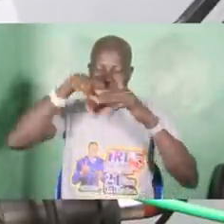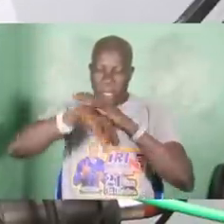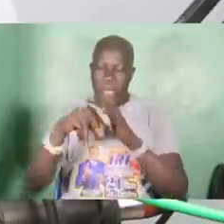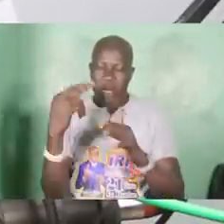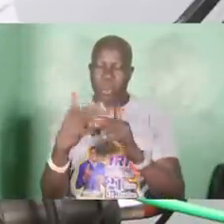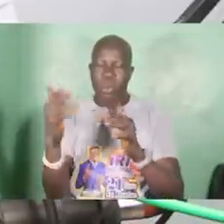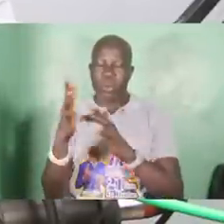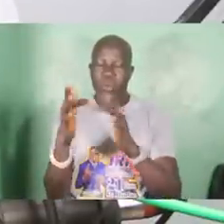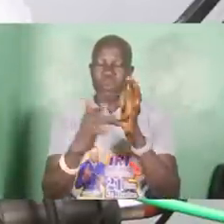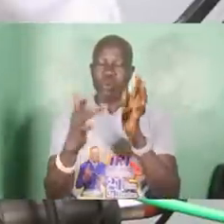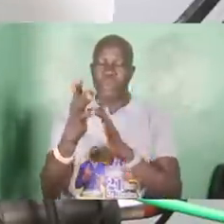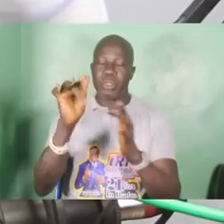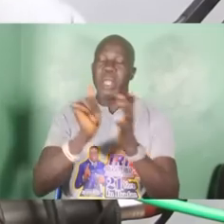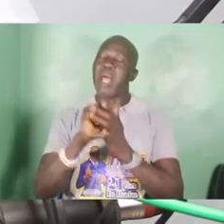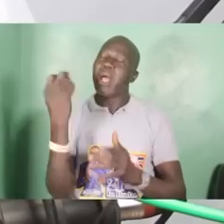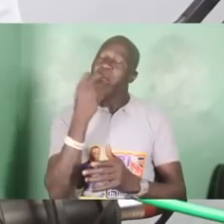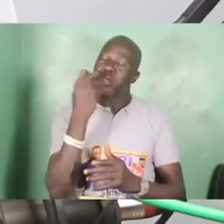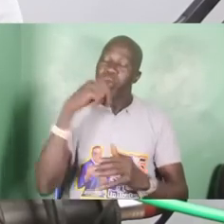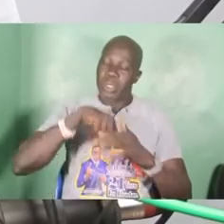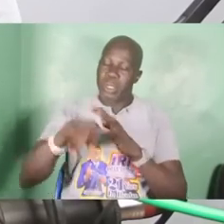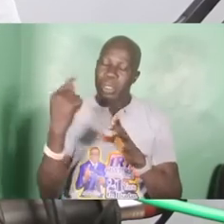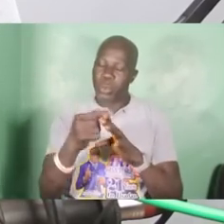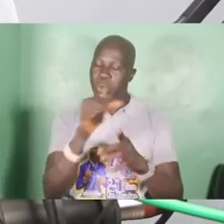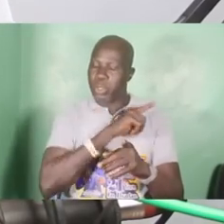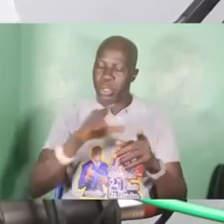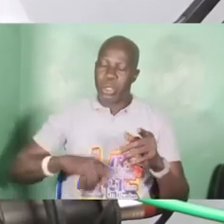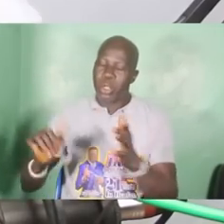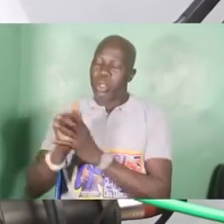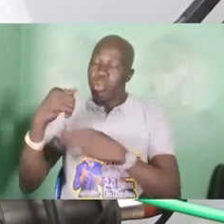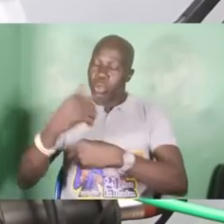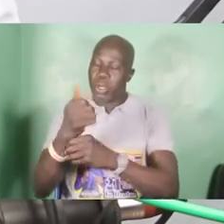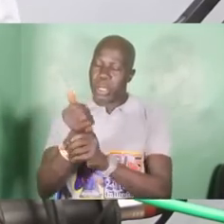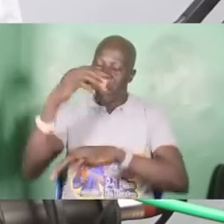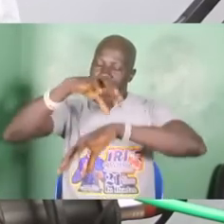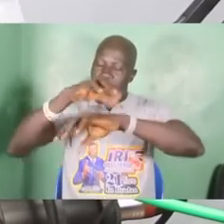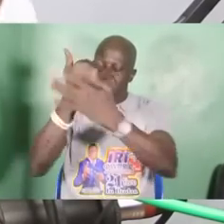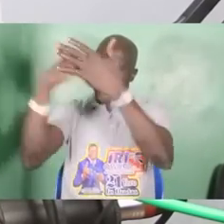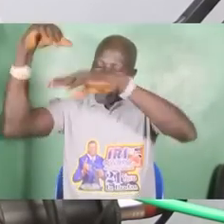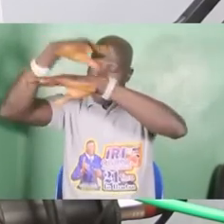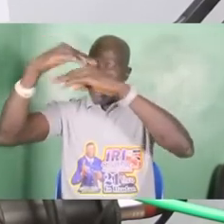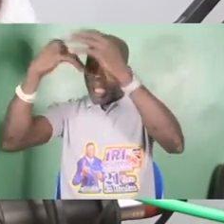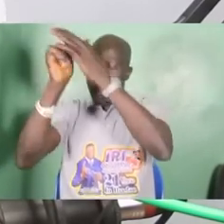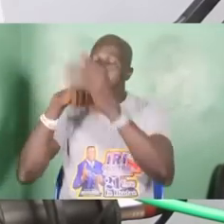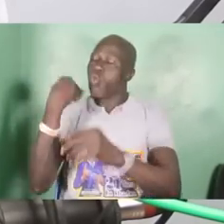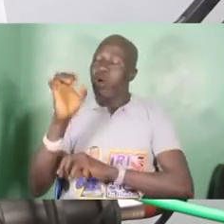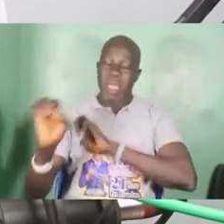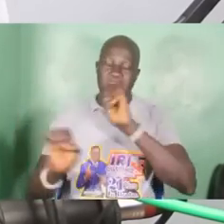bado no ma in the name of Jesus mo we lo ko luwa I speak in the name of the Lord ti o da aye ati o akwe de heaven and the earth gbogbo ni ba le sami so that I can